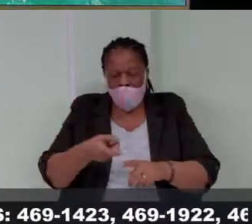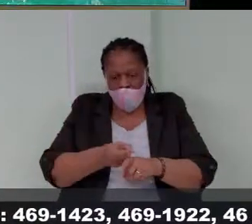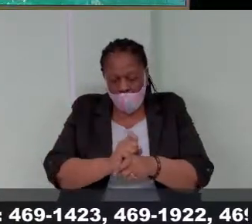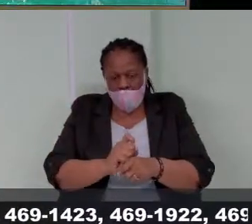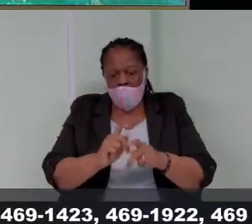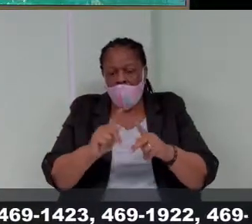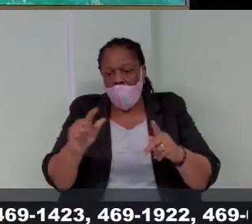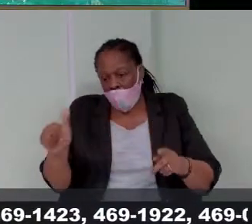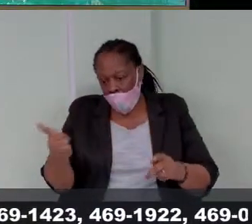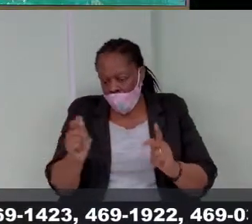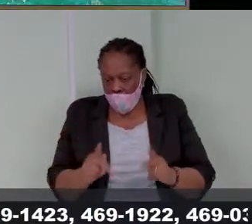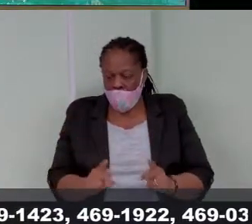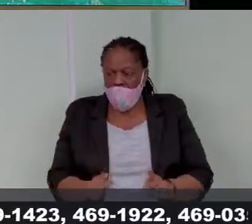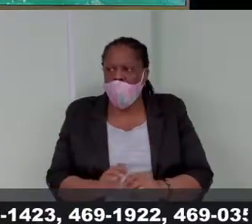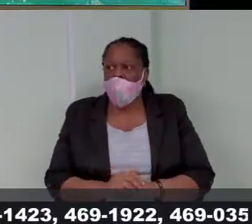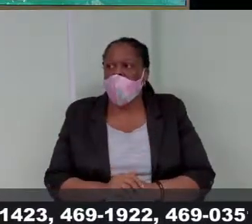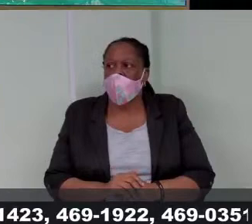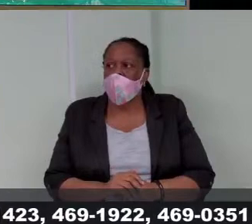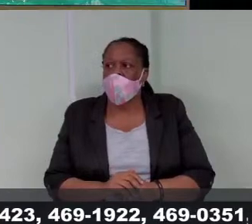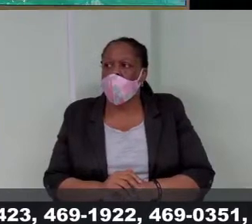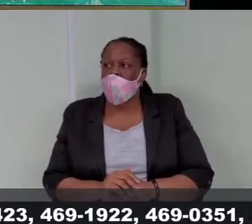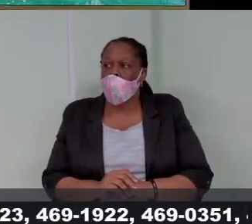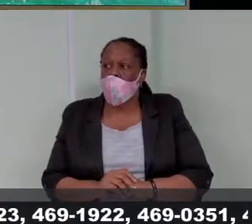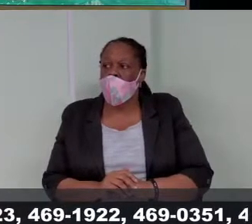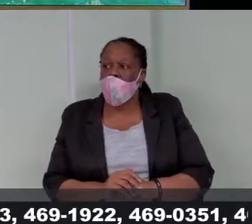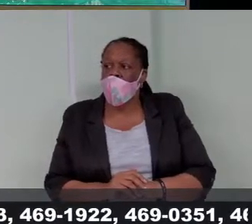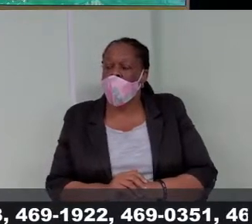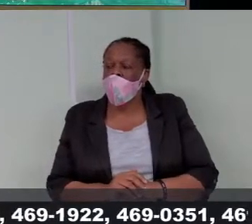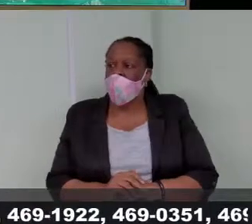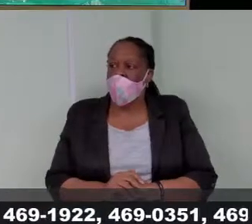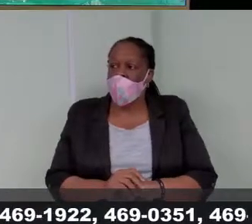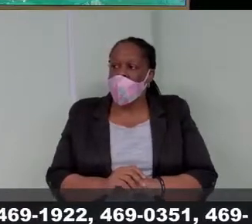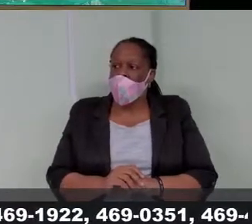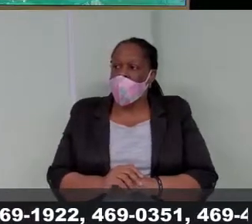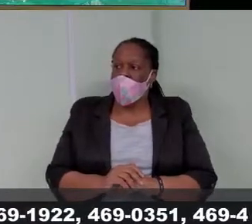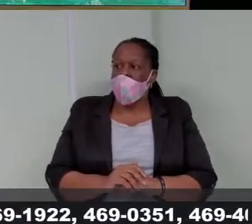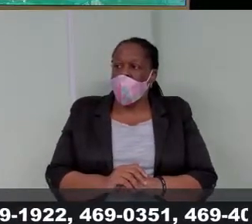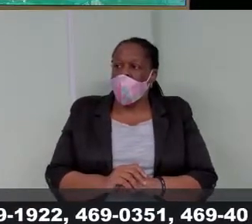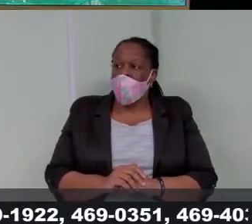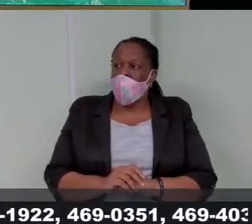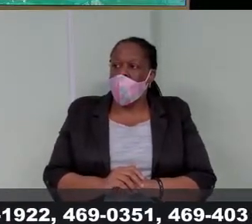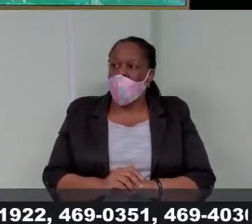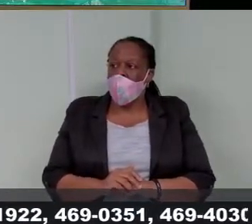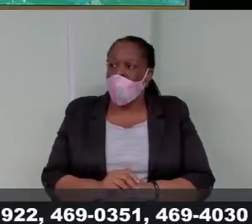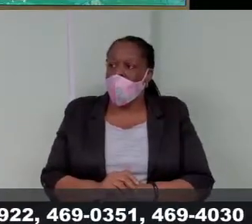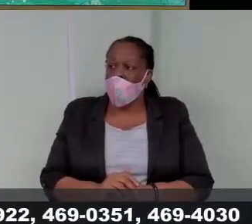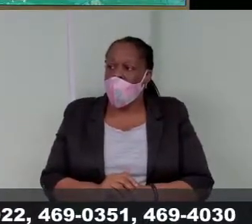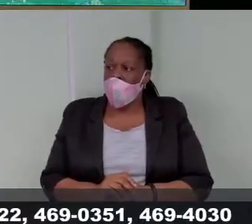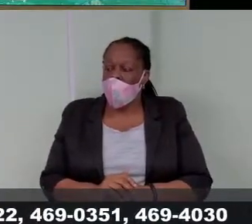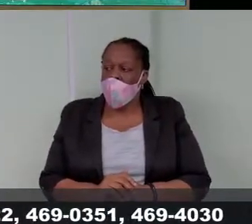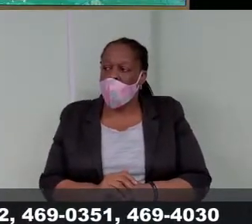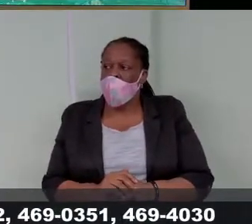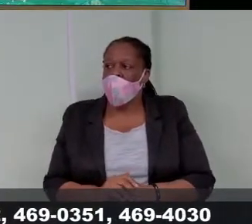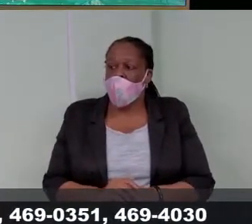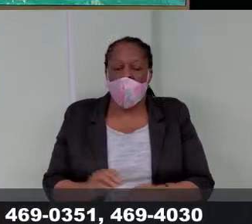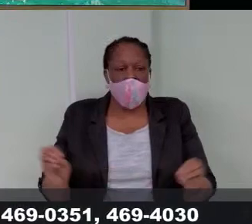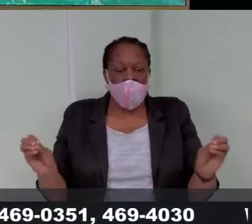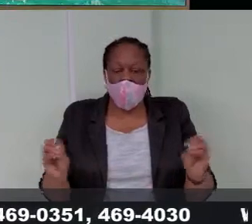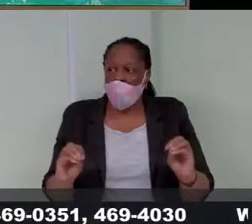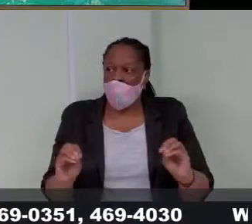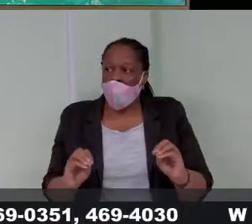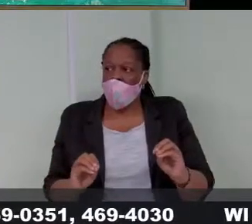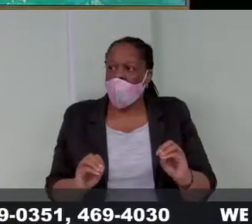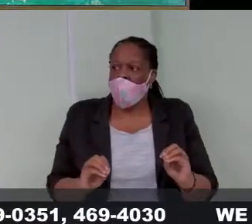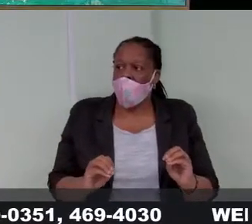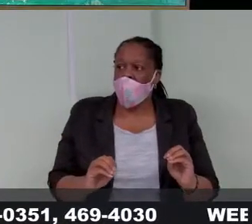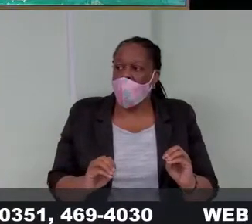for these individuals. One such procedures is that no nationals who have been in St. Kitts, who are